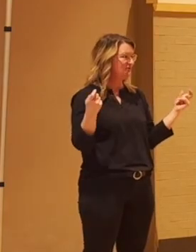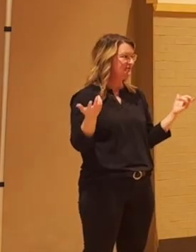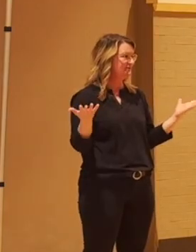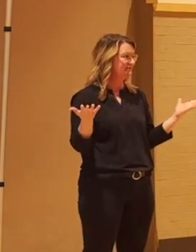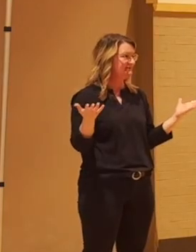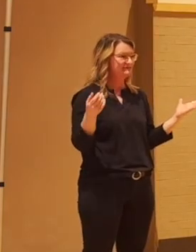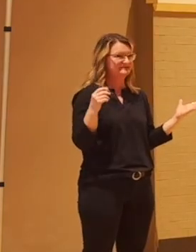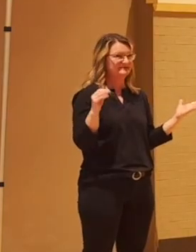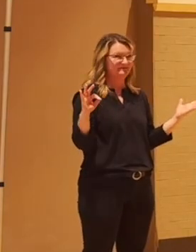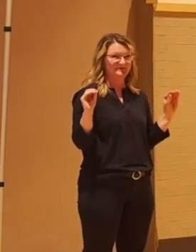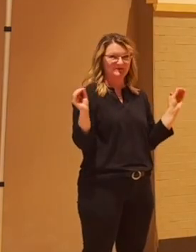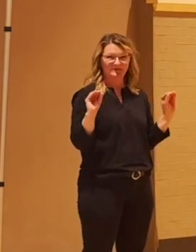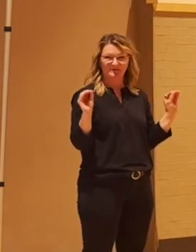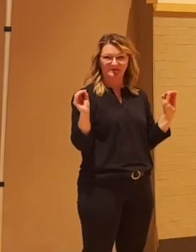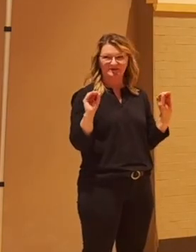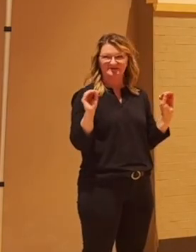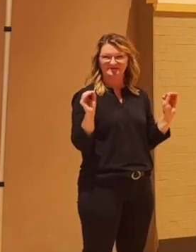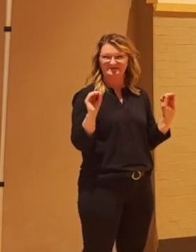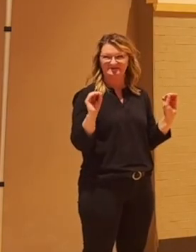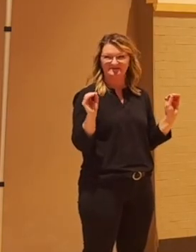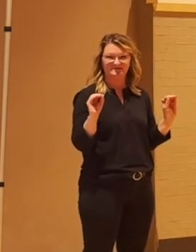If not,